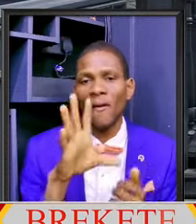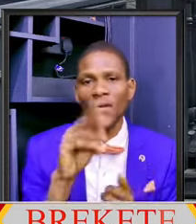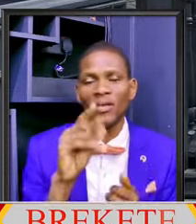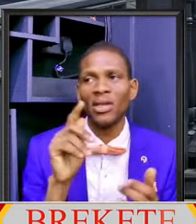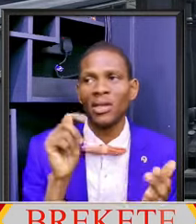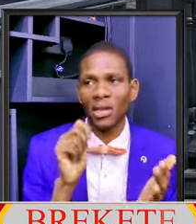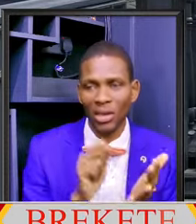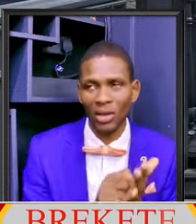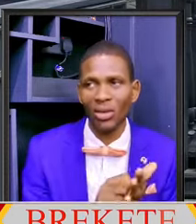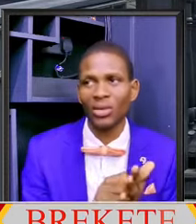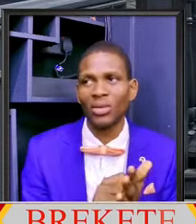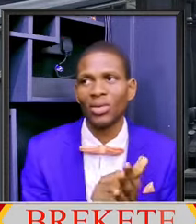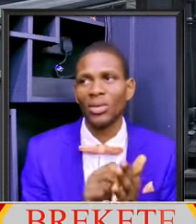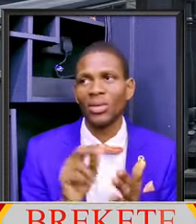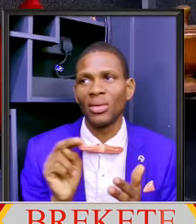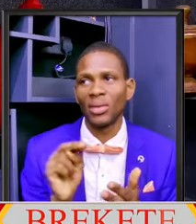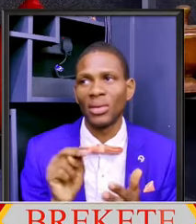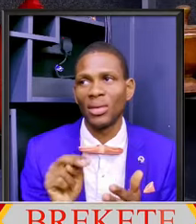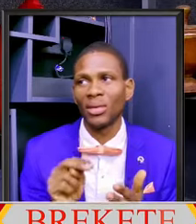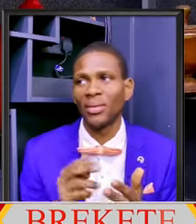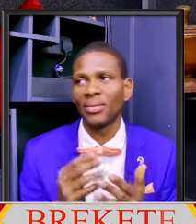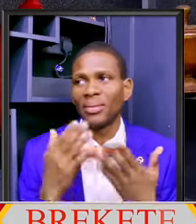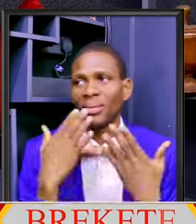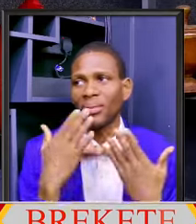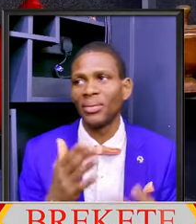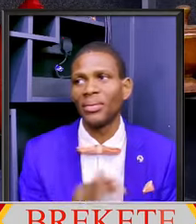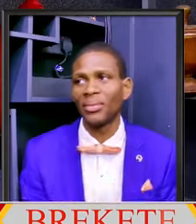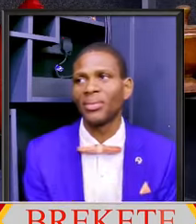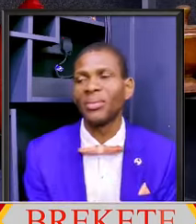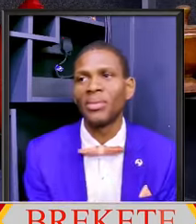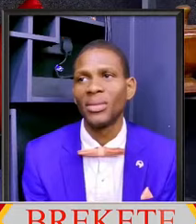naira. 50,000 naira.